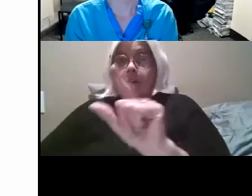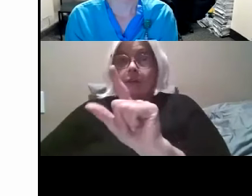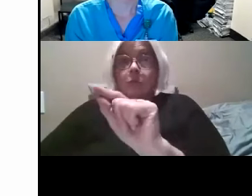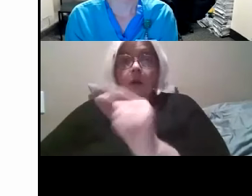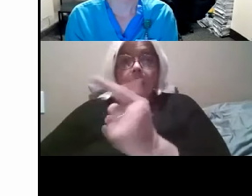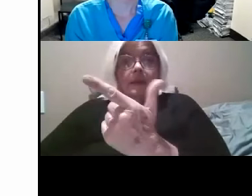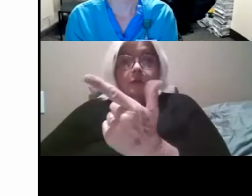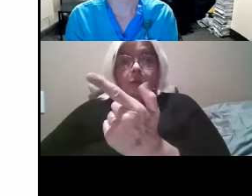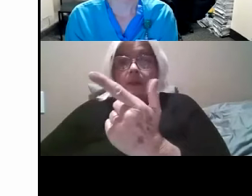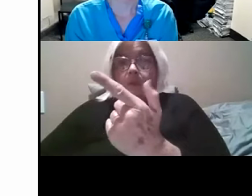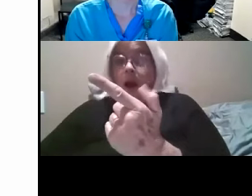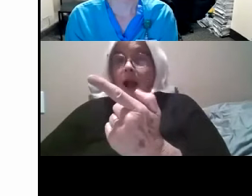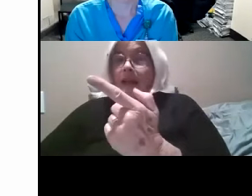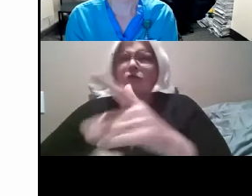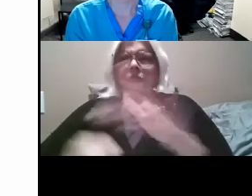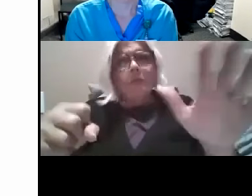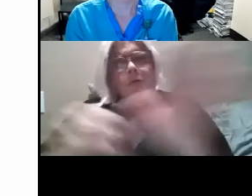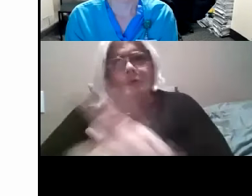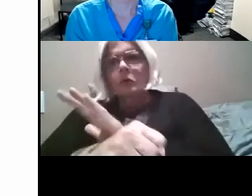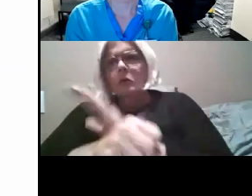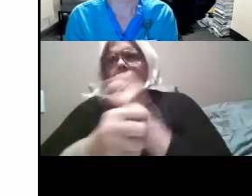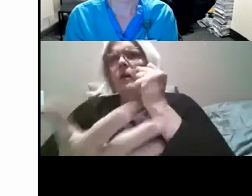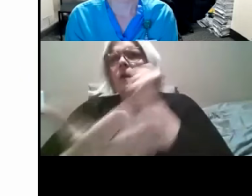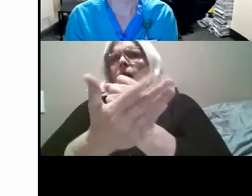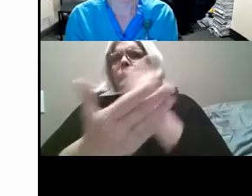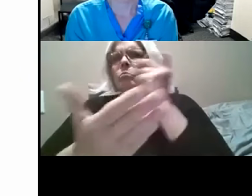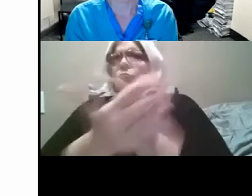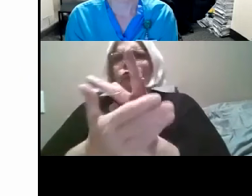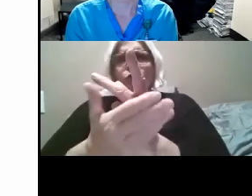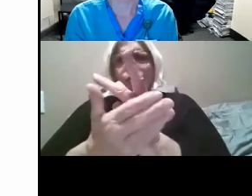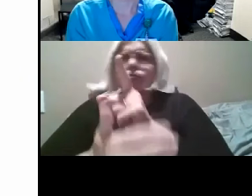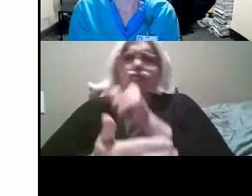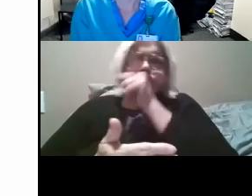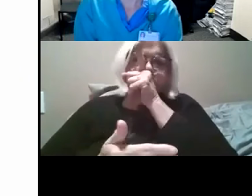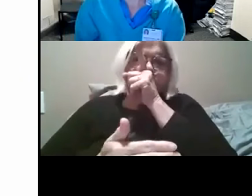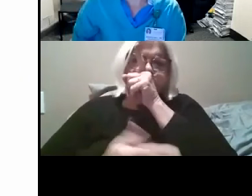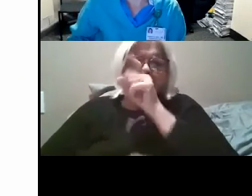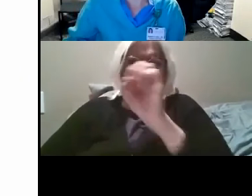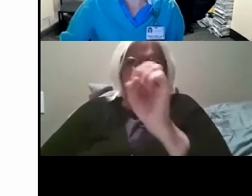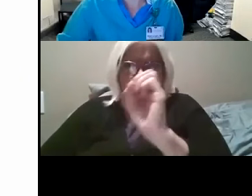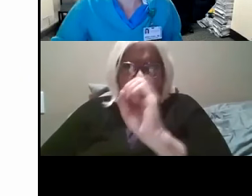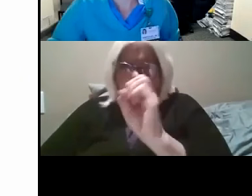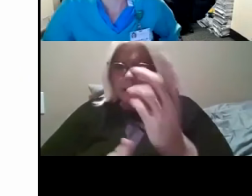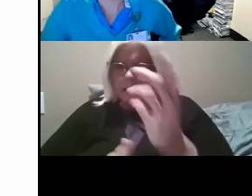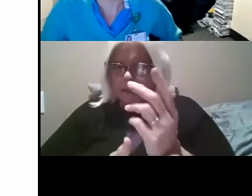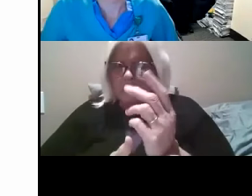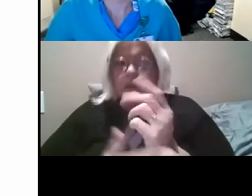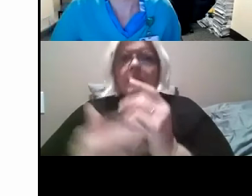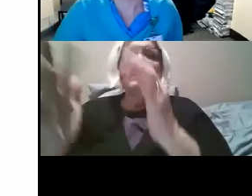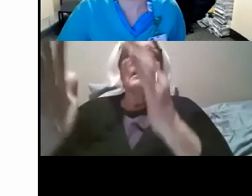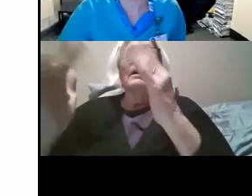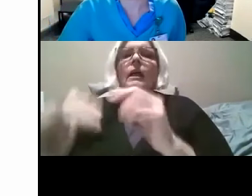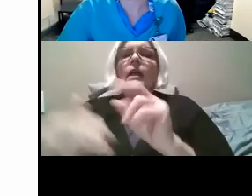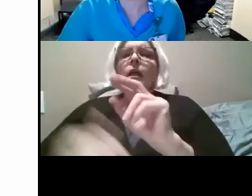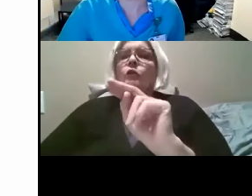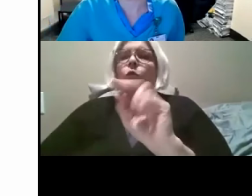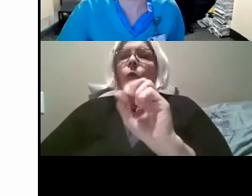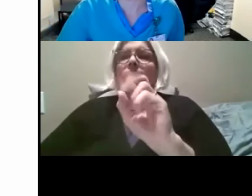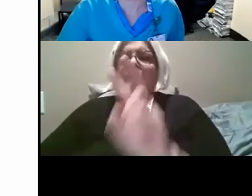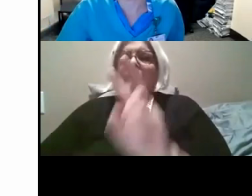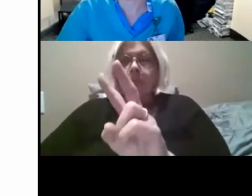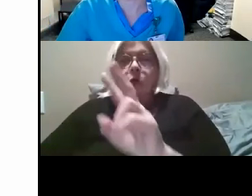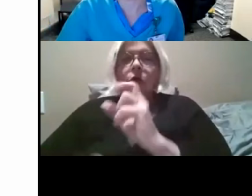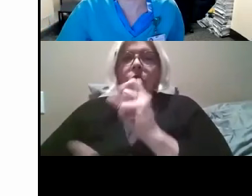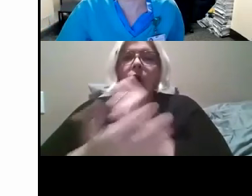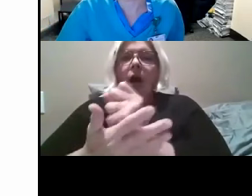it received emergency use authorization for the 5 to 11-year-old at a different dose, the pediatric dose that